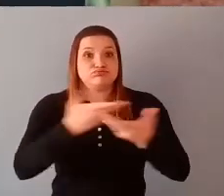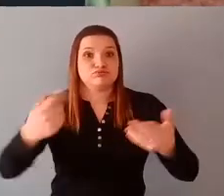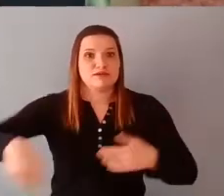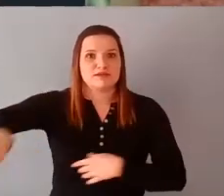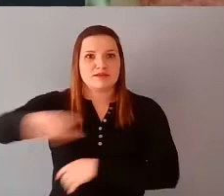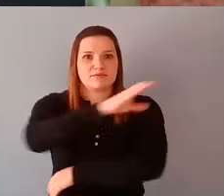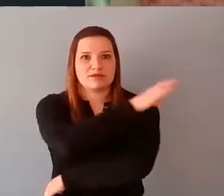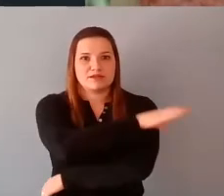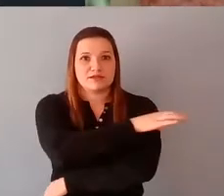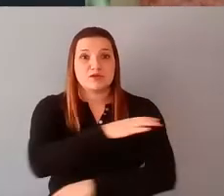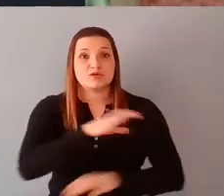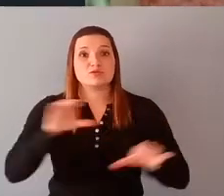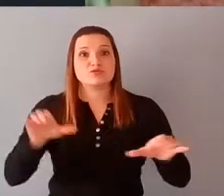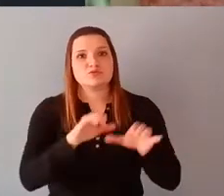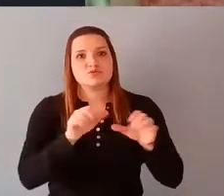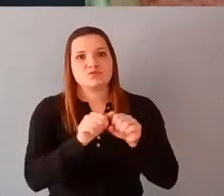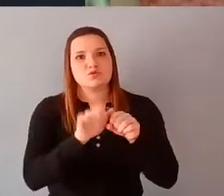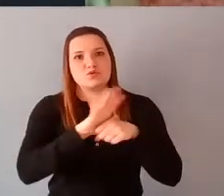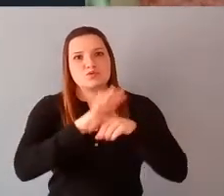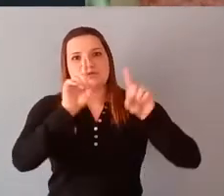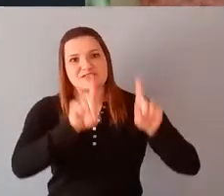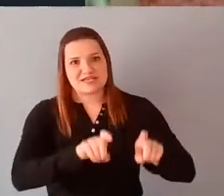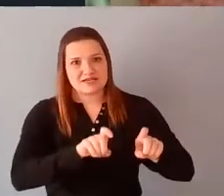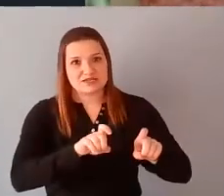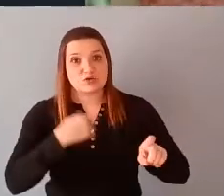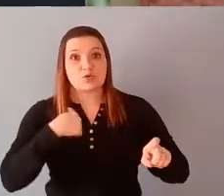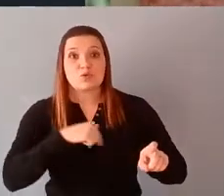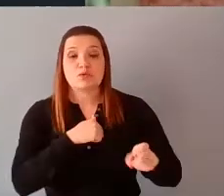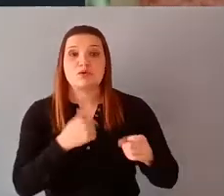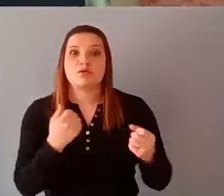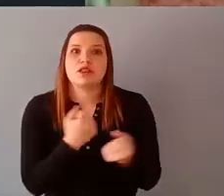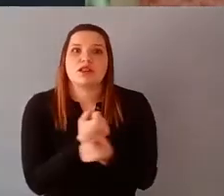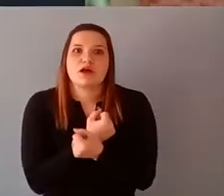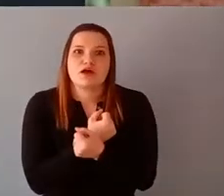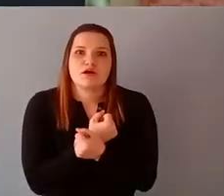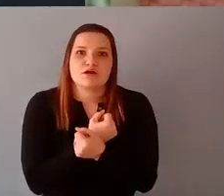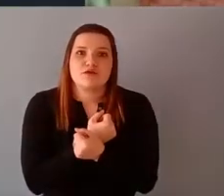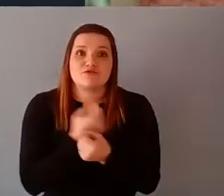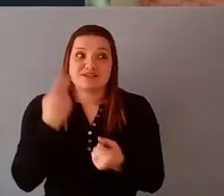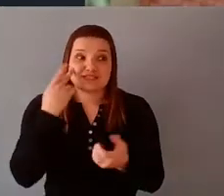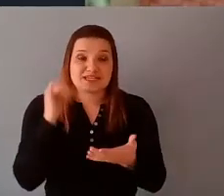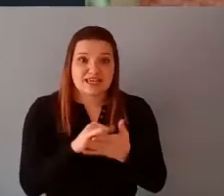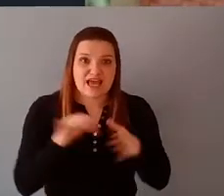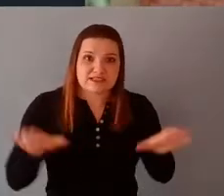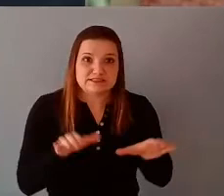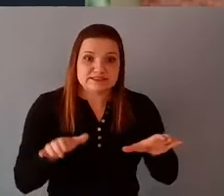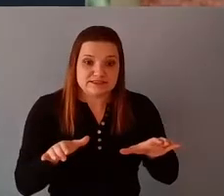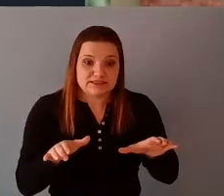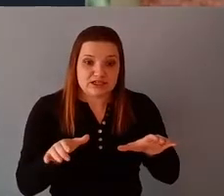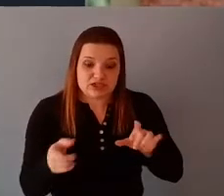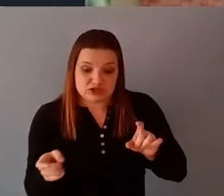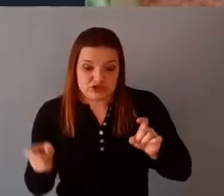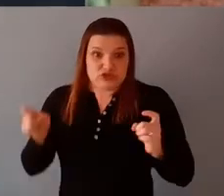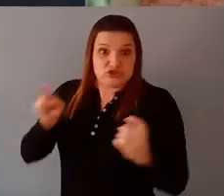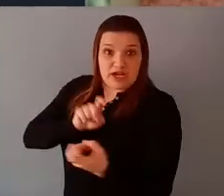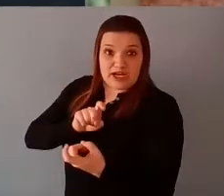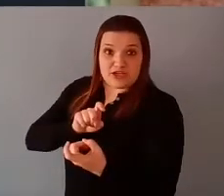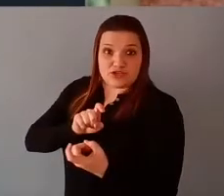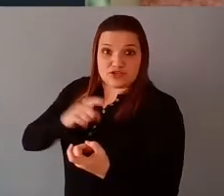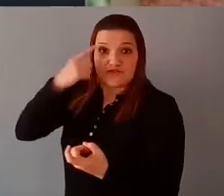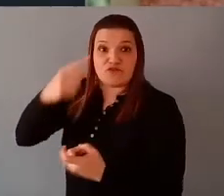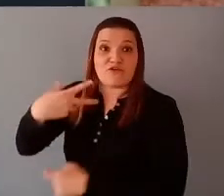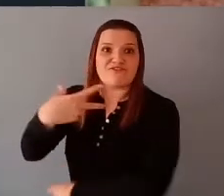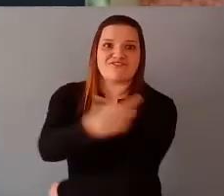do COVID-19 testing. We would love to see that effort shift to COVID-19 vaccination. And so